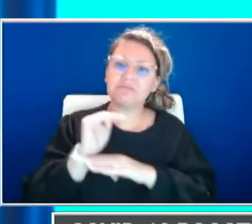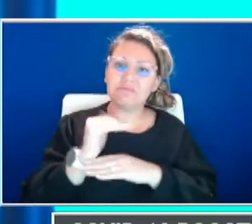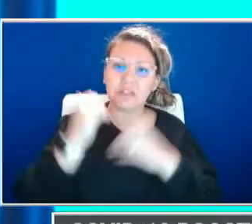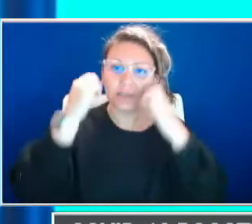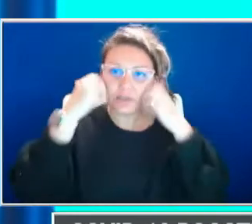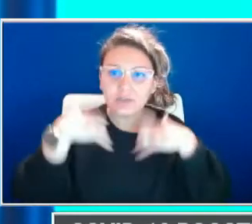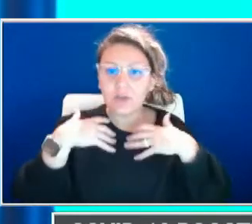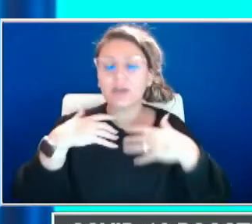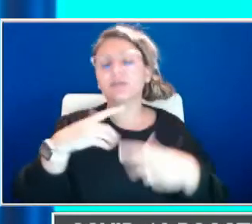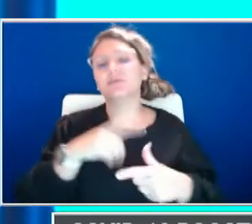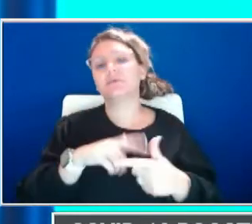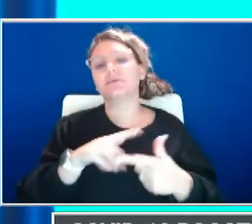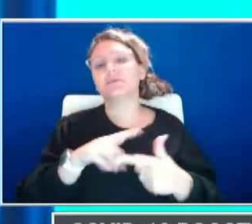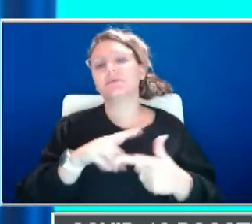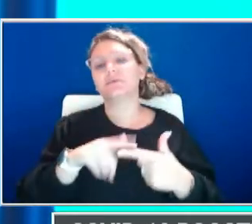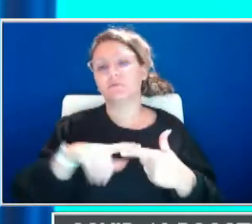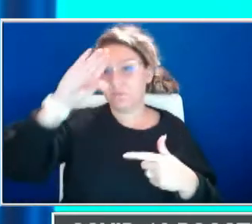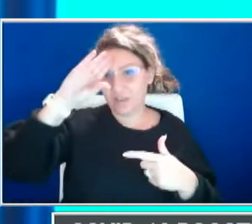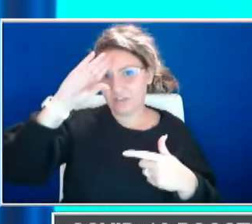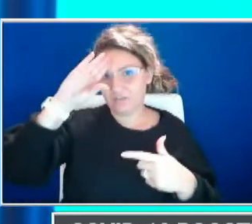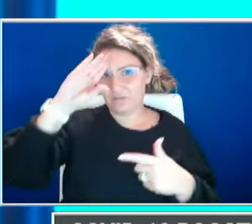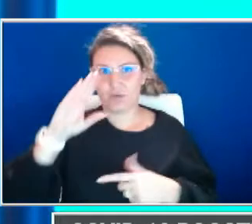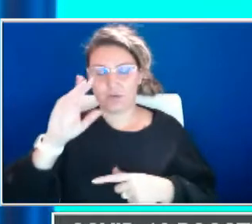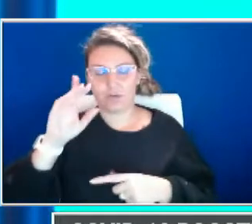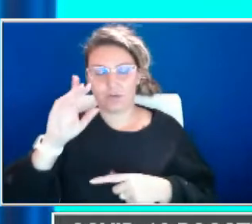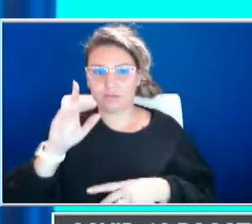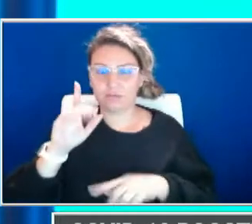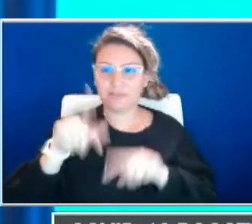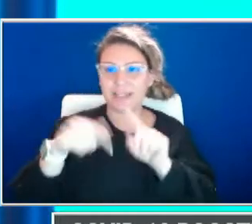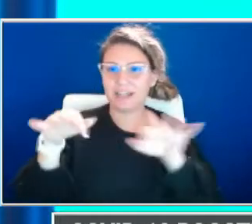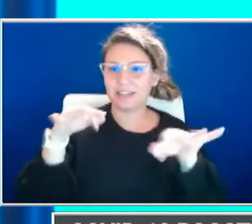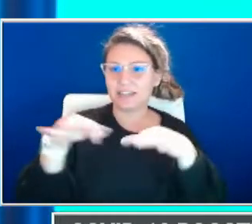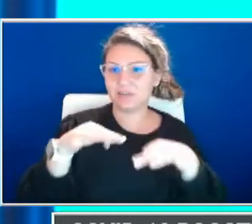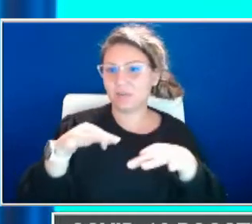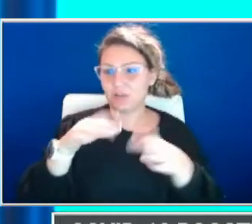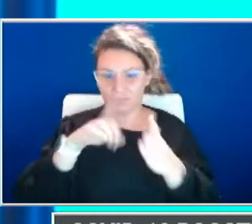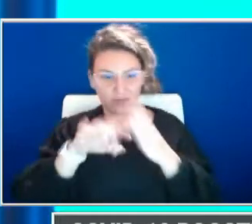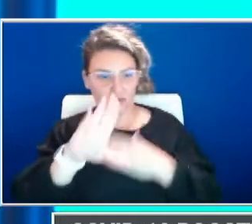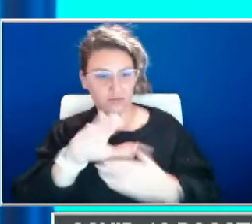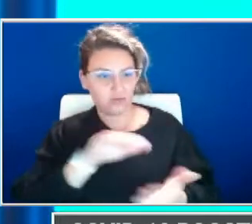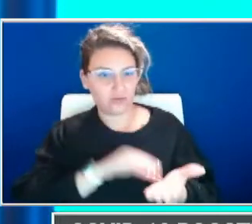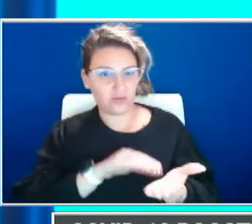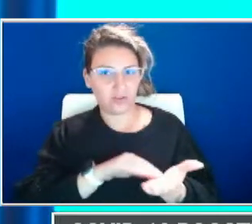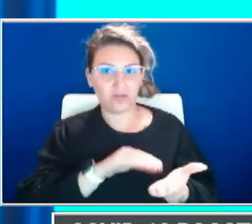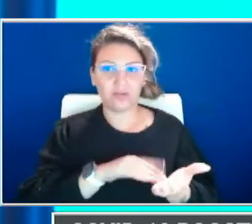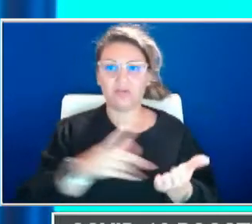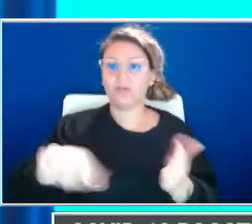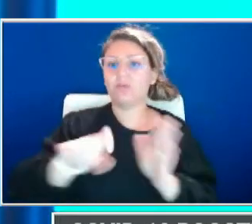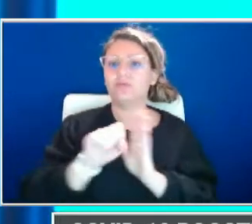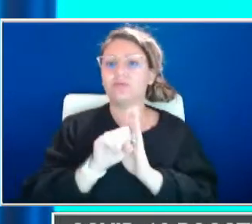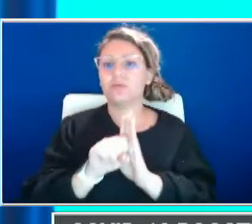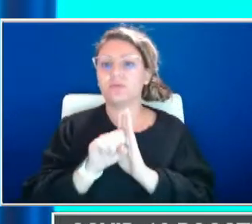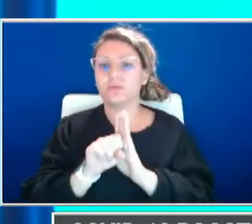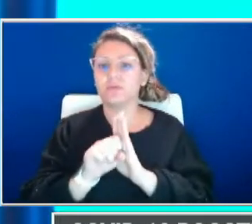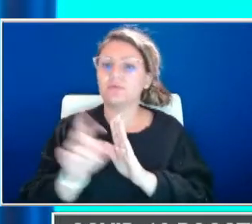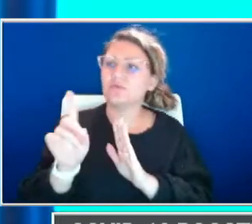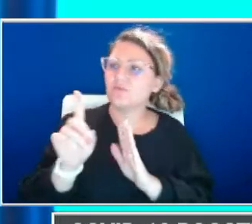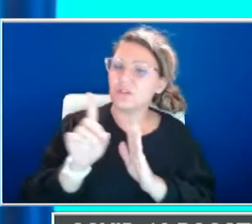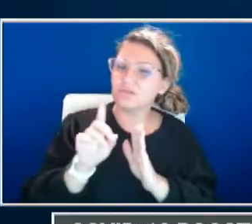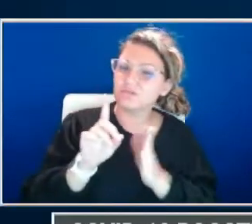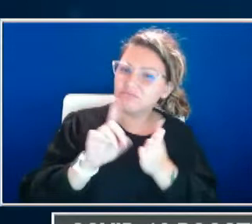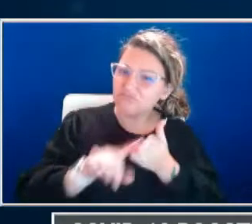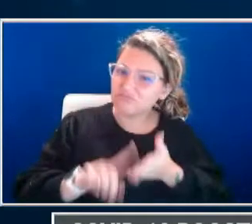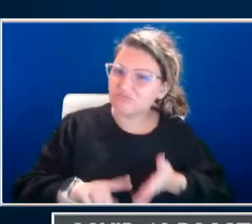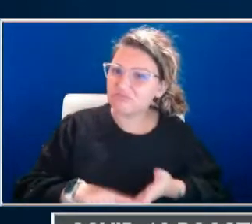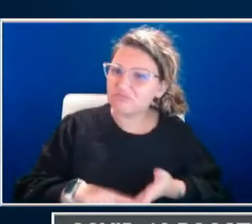fever that's been there and there's no explanation for it. Of course, you've checked with your doctor and all. Those are some symptoms where we start looking for lymphoma.